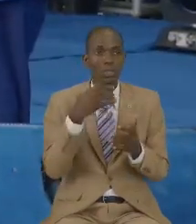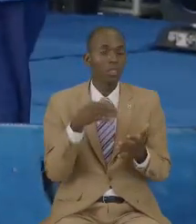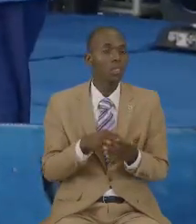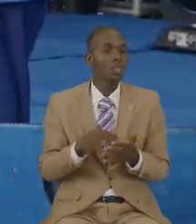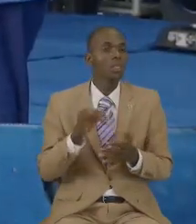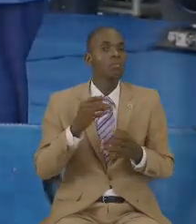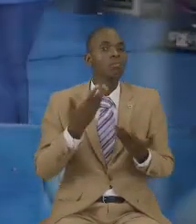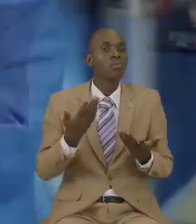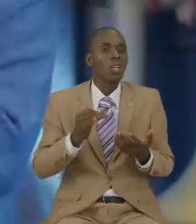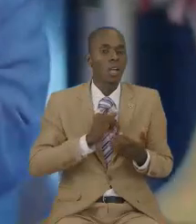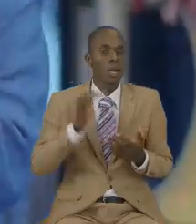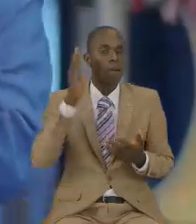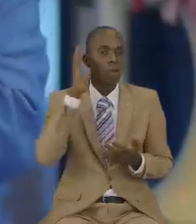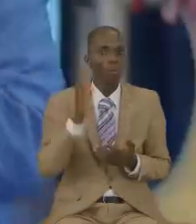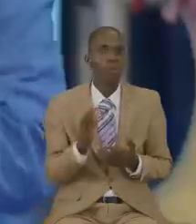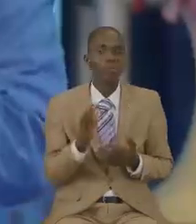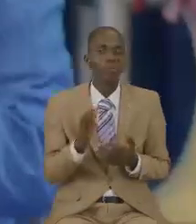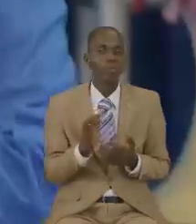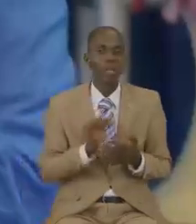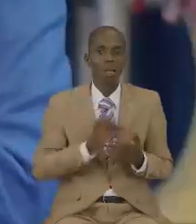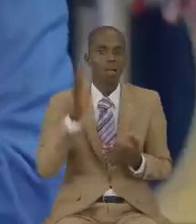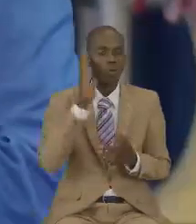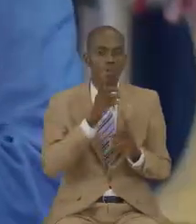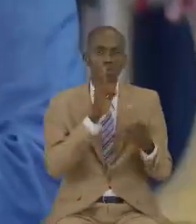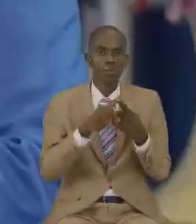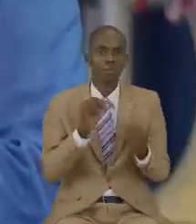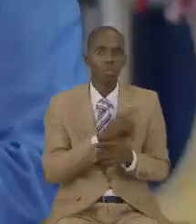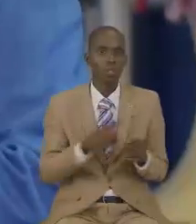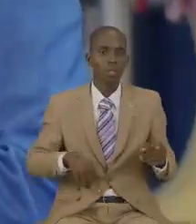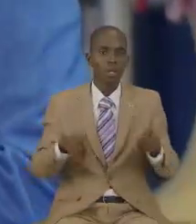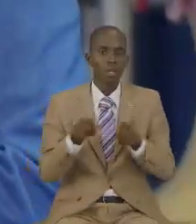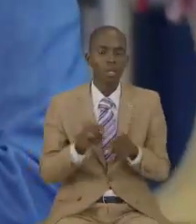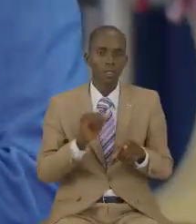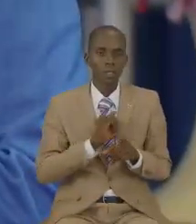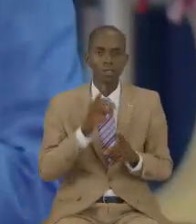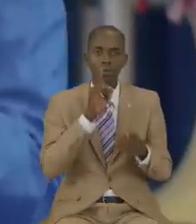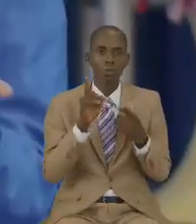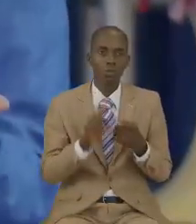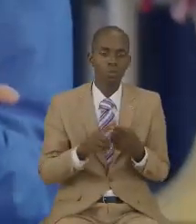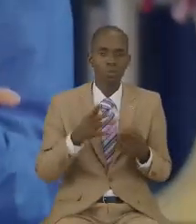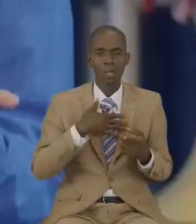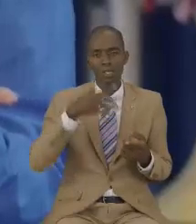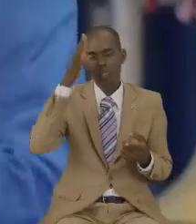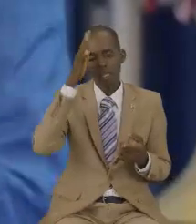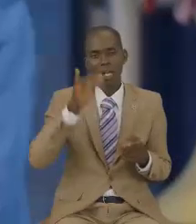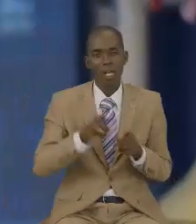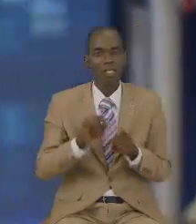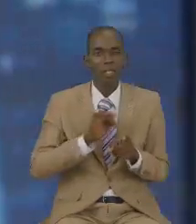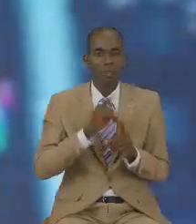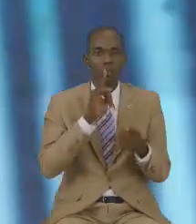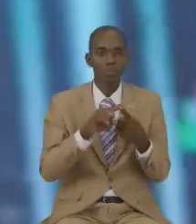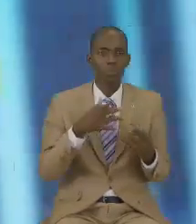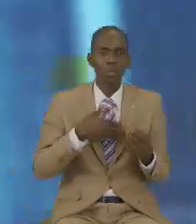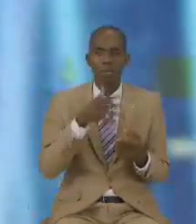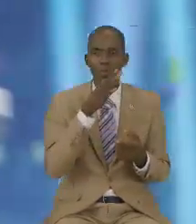going to spend 5 minutes, and I'm going to talk to the Lord as I talk to a friend, as I talk to my daddy, as I talk to my mommy.